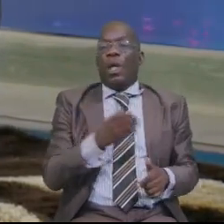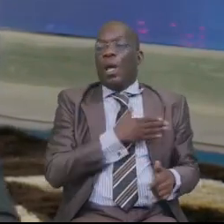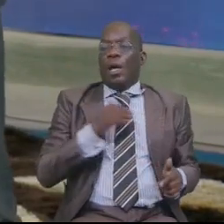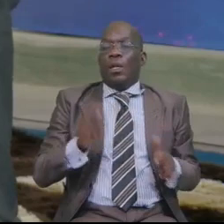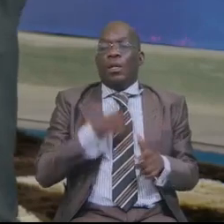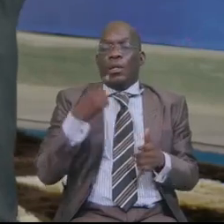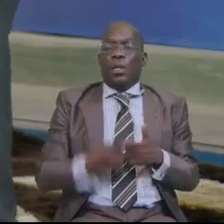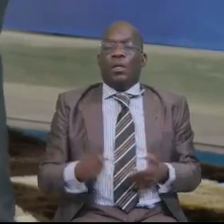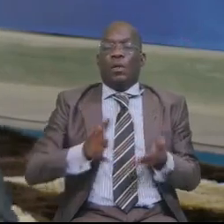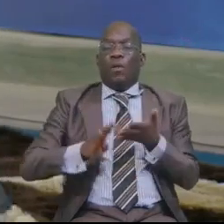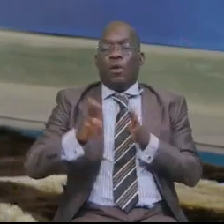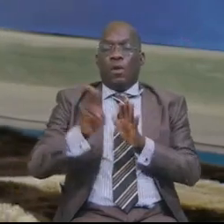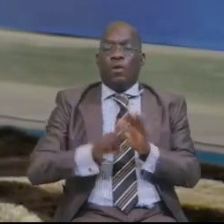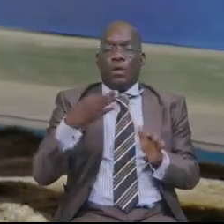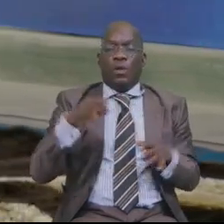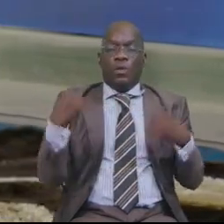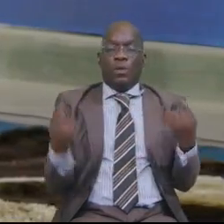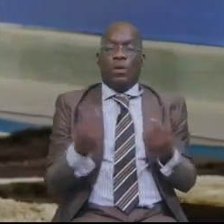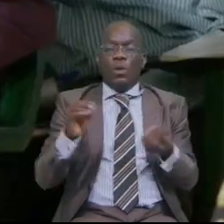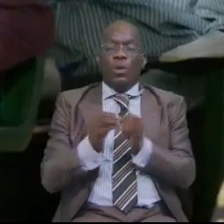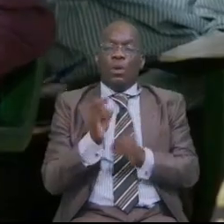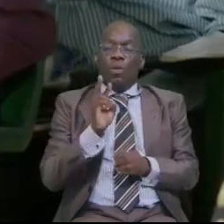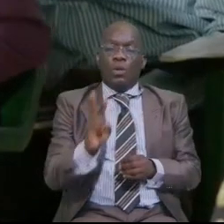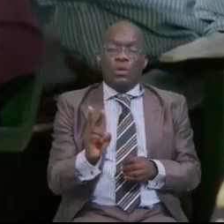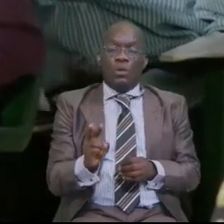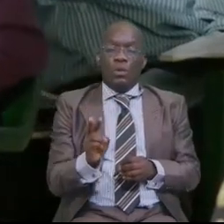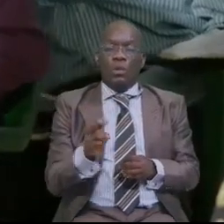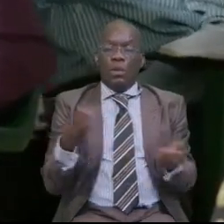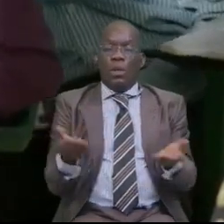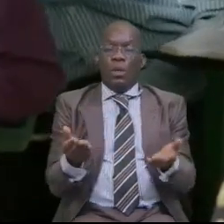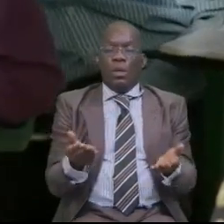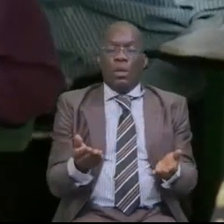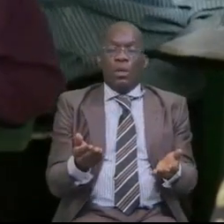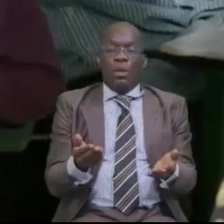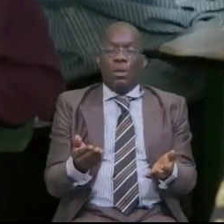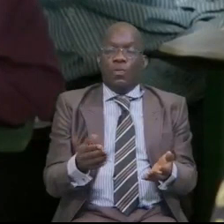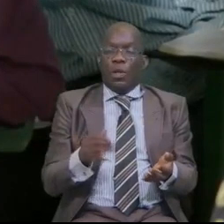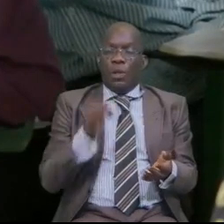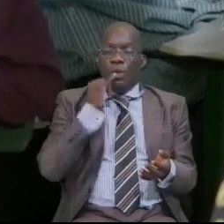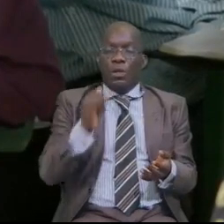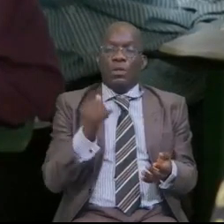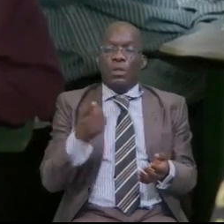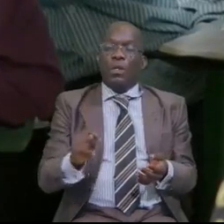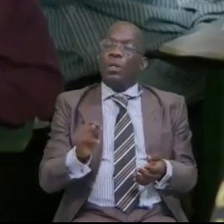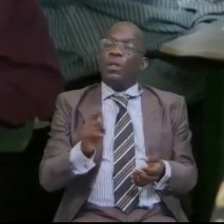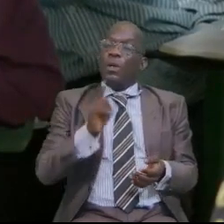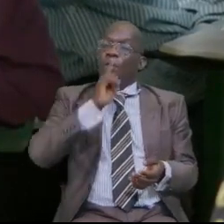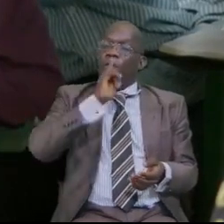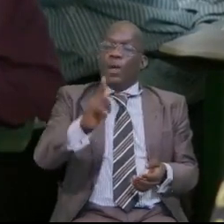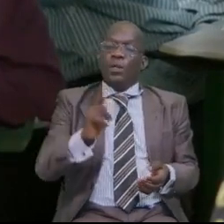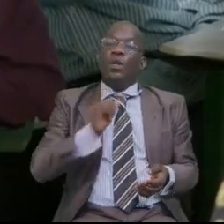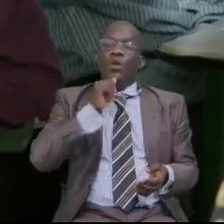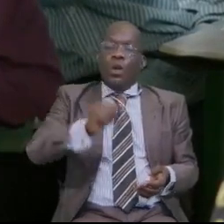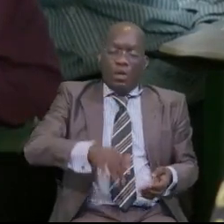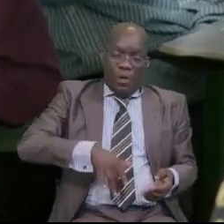the forgiveness of sin. We're looking at number two here. Number two is the fact, not feeling,